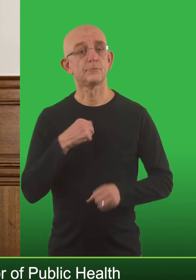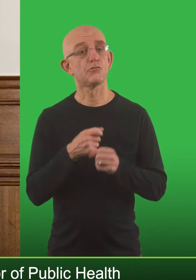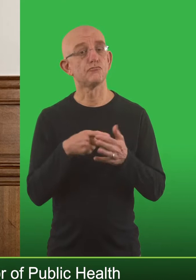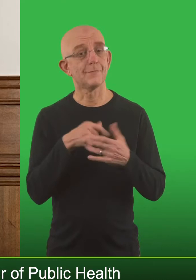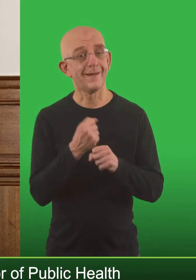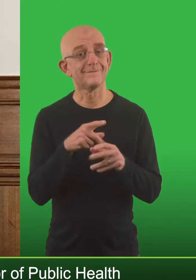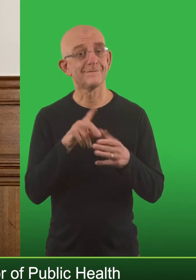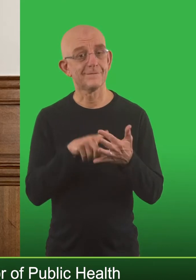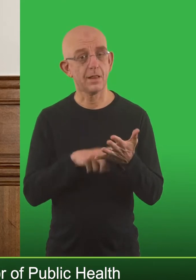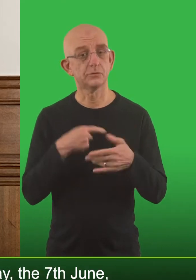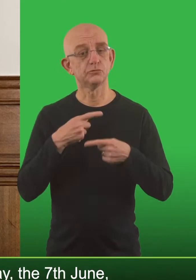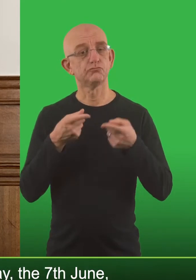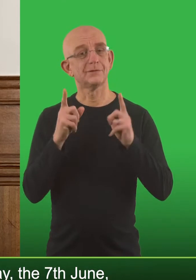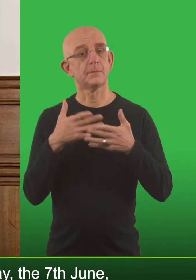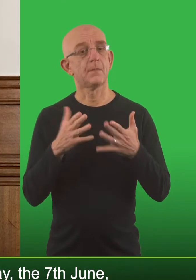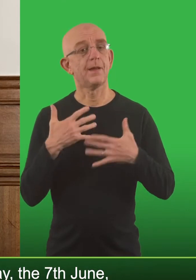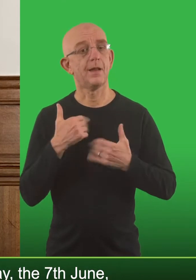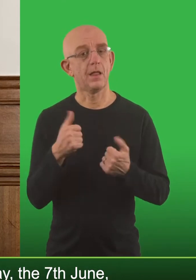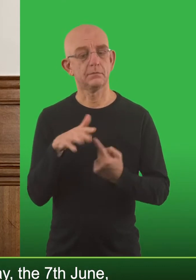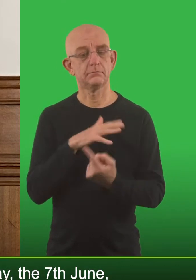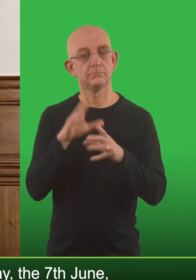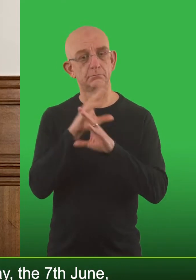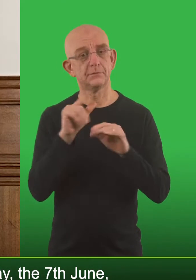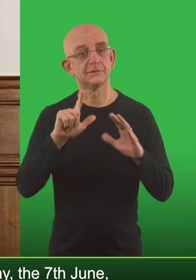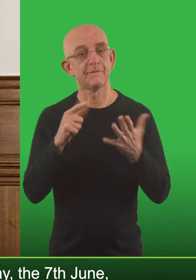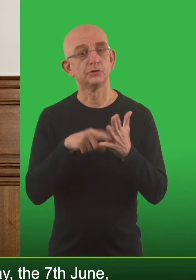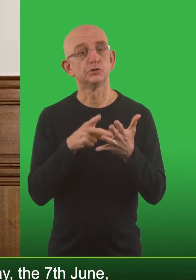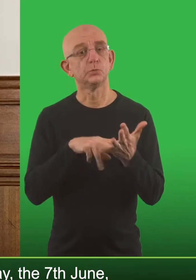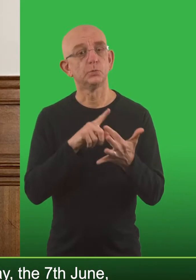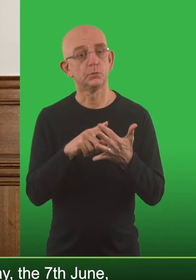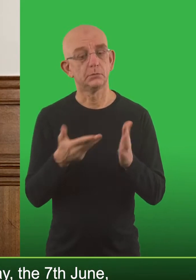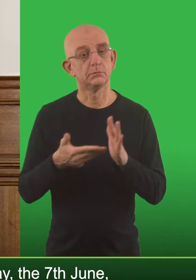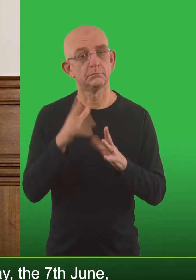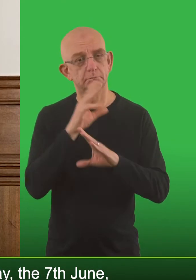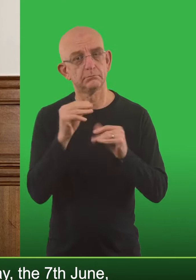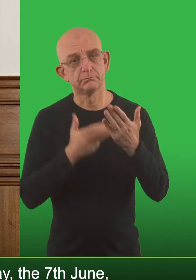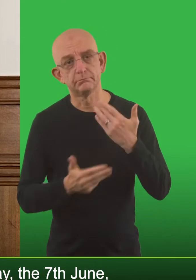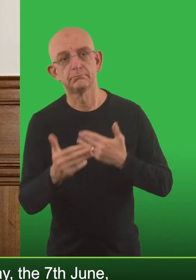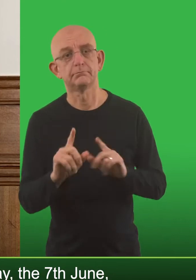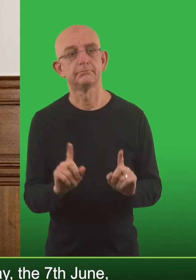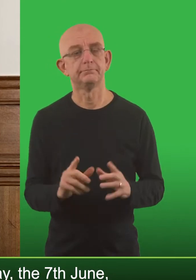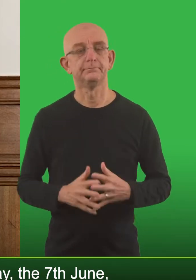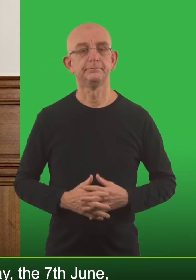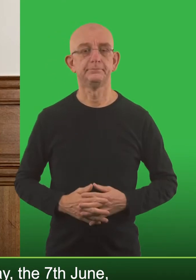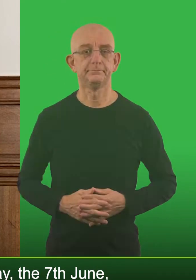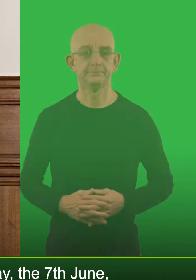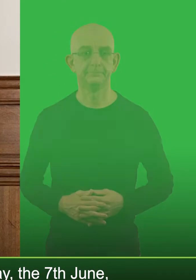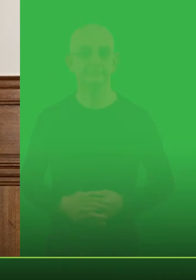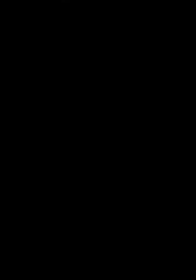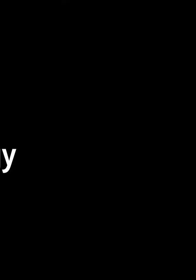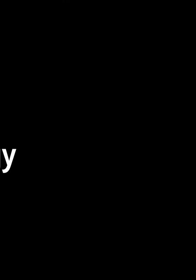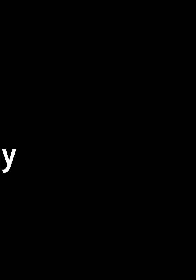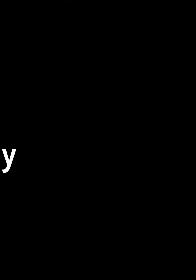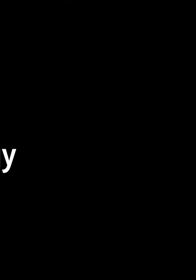Hi, my name is Greg Felt. I'm Director of Public Health. This is a situation report of today, the 7th of June, and a bit of a forward